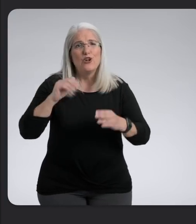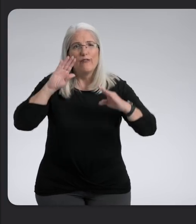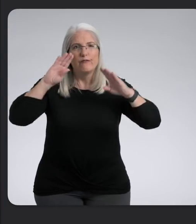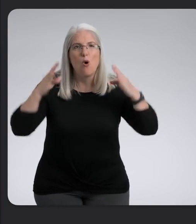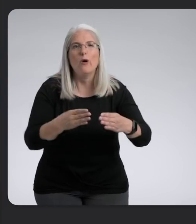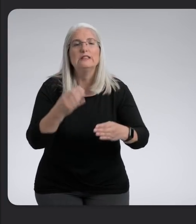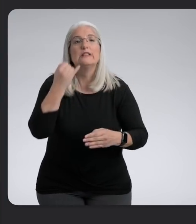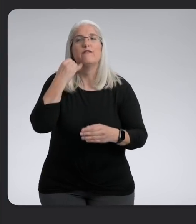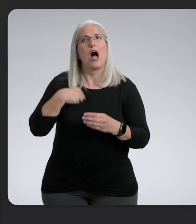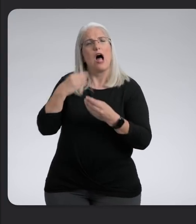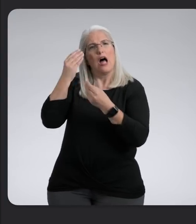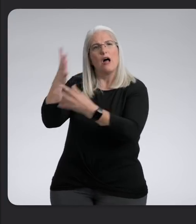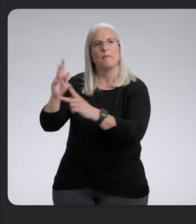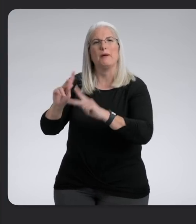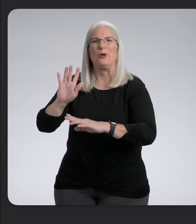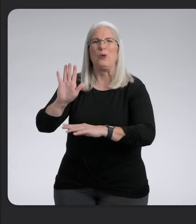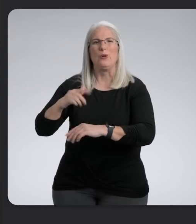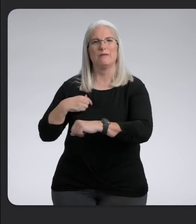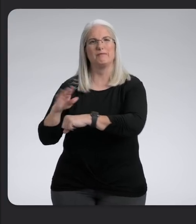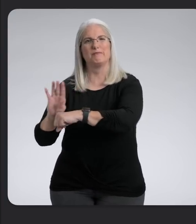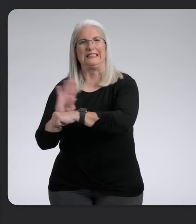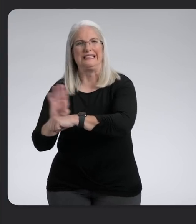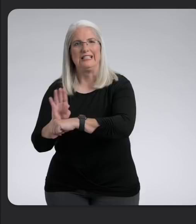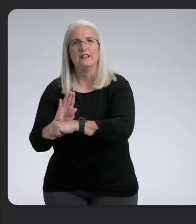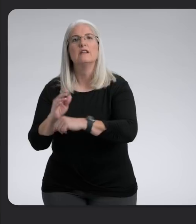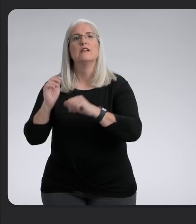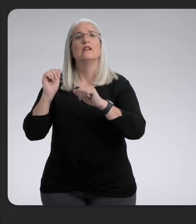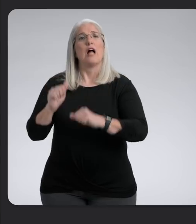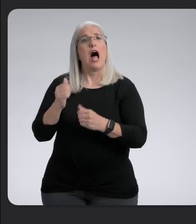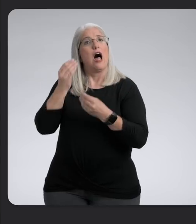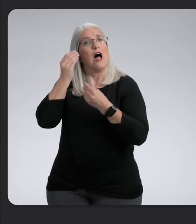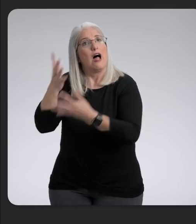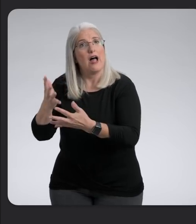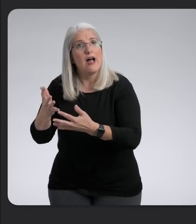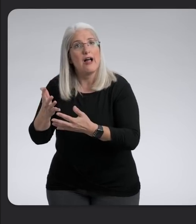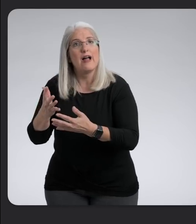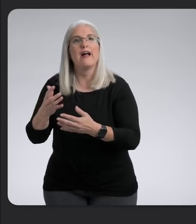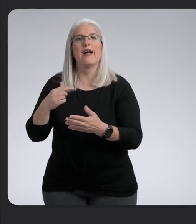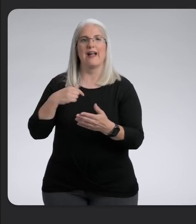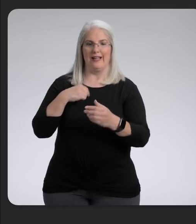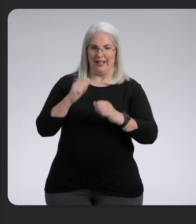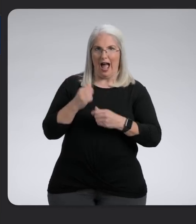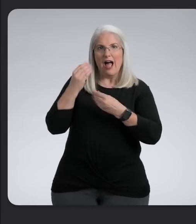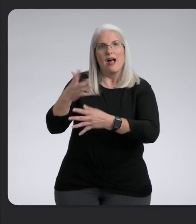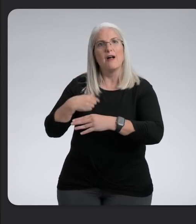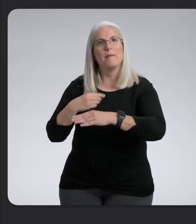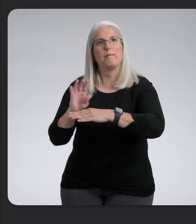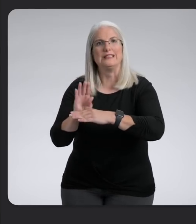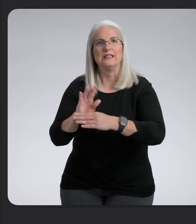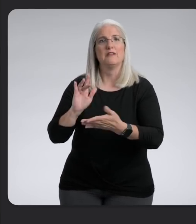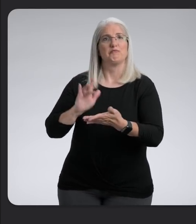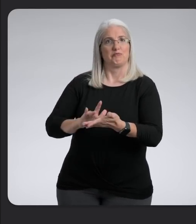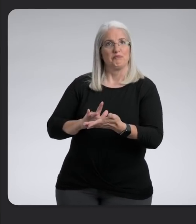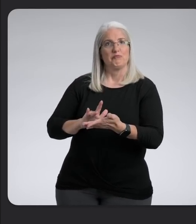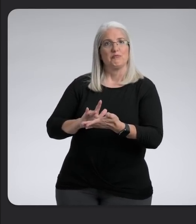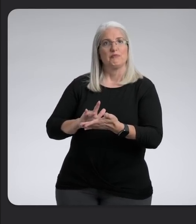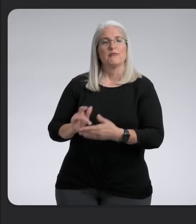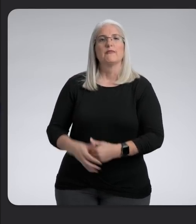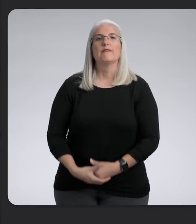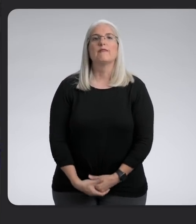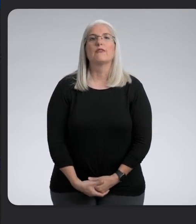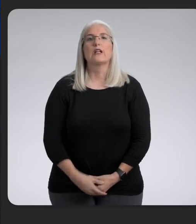we created an easy way to signal to others when you're doing that. Now, when you're using Do Not Disturb, your status